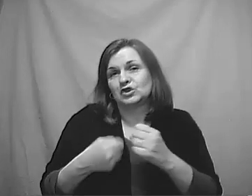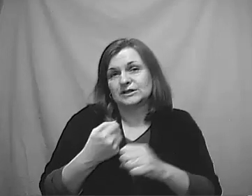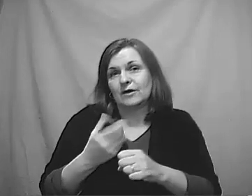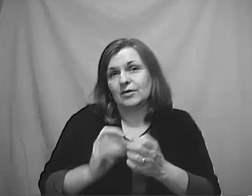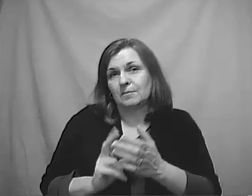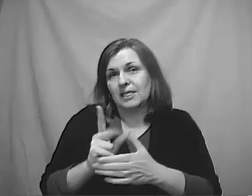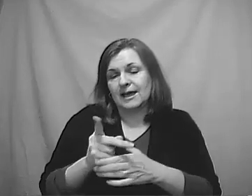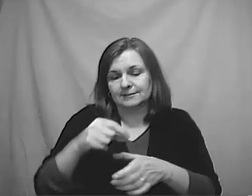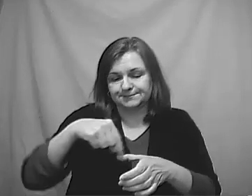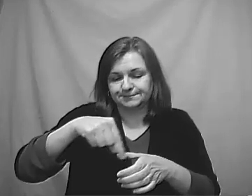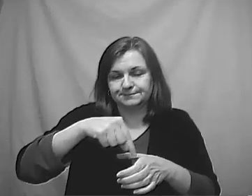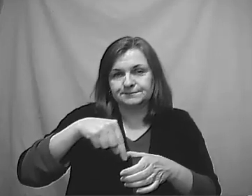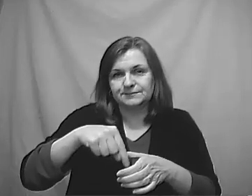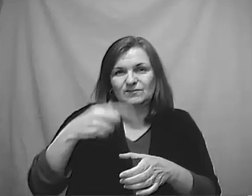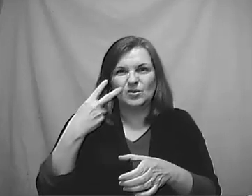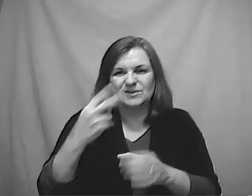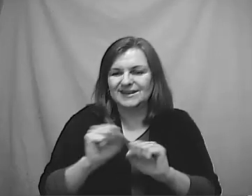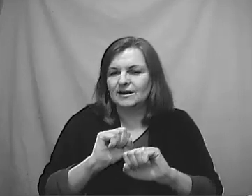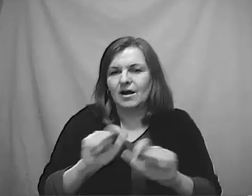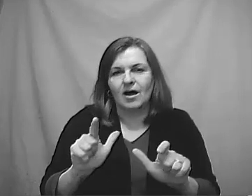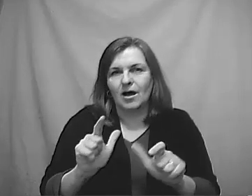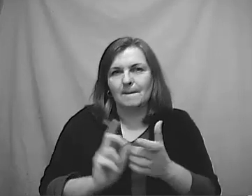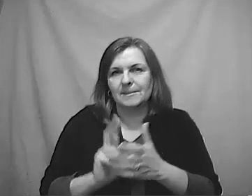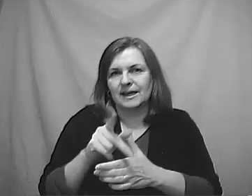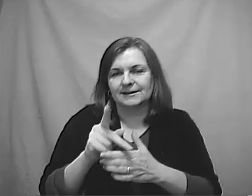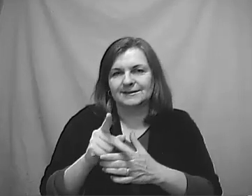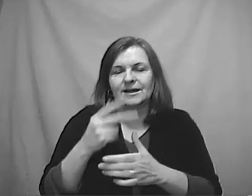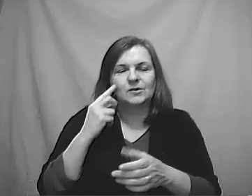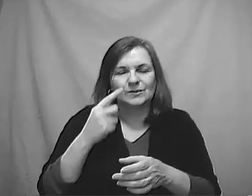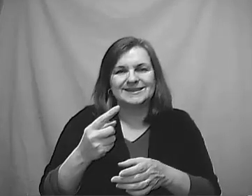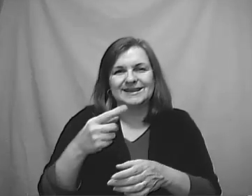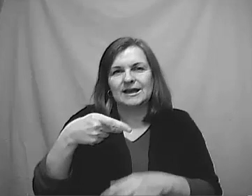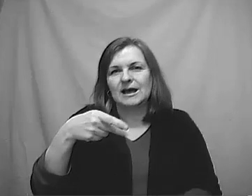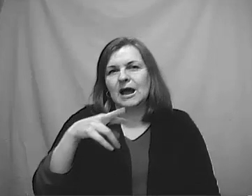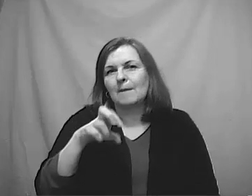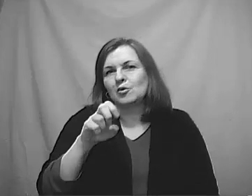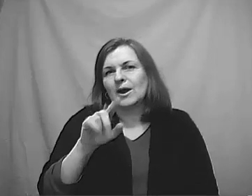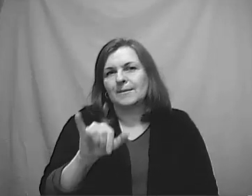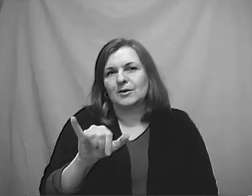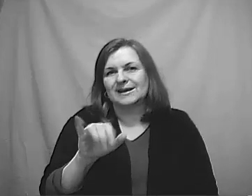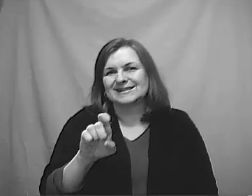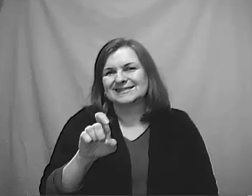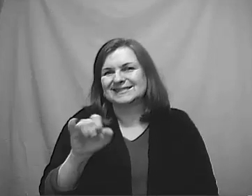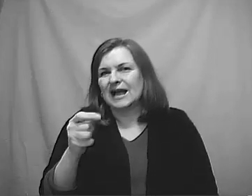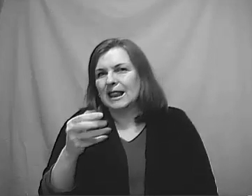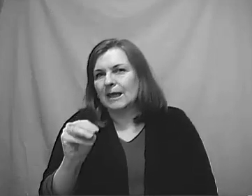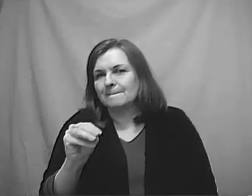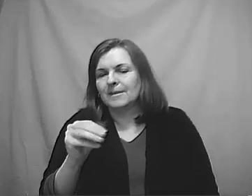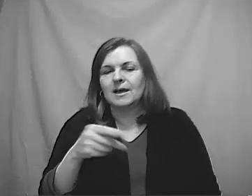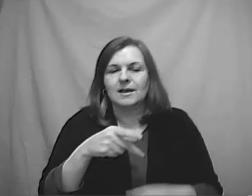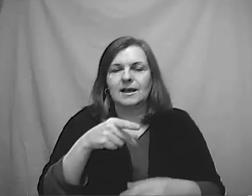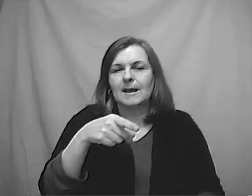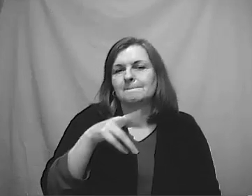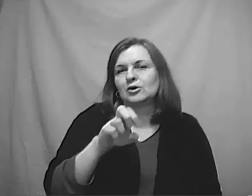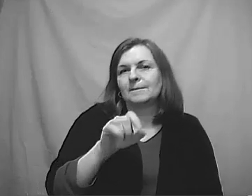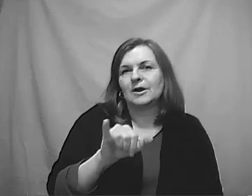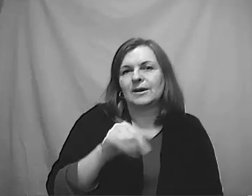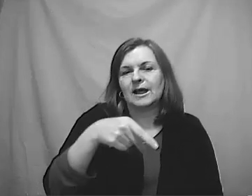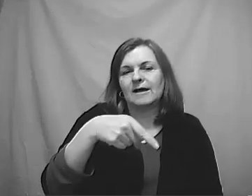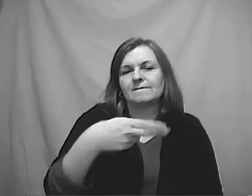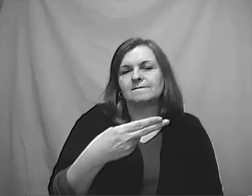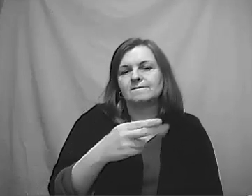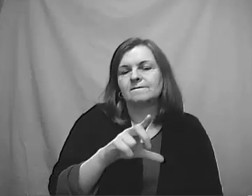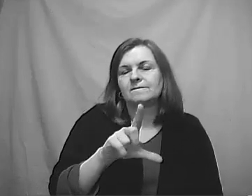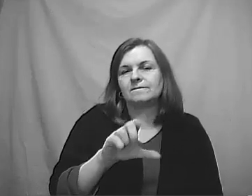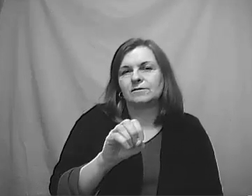first year of the plant, we see in all plants, we see this primary xylem layer and this primary